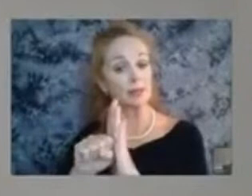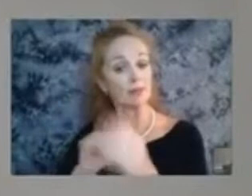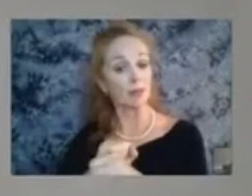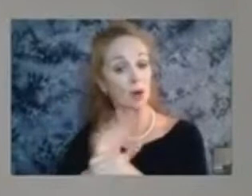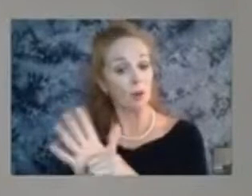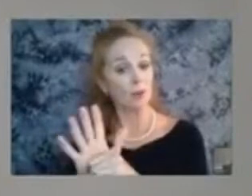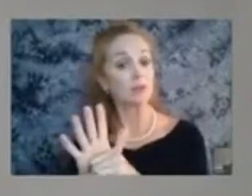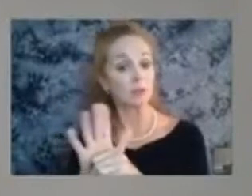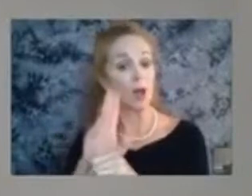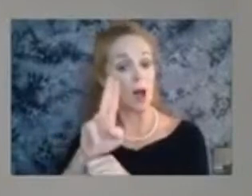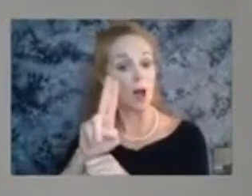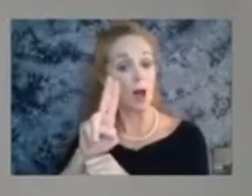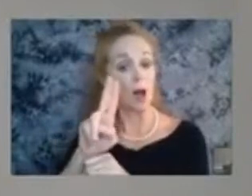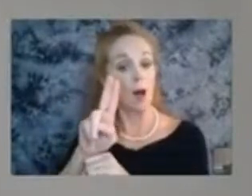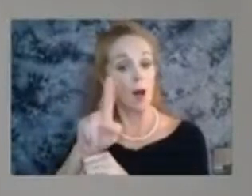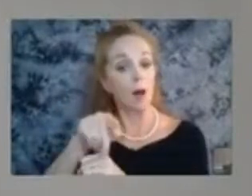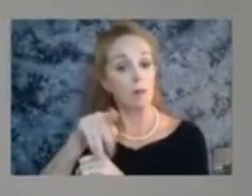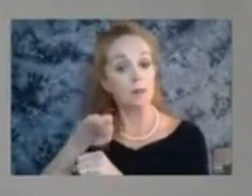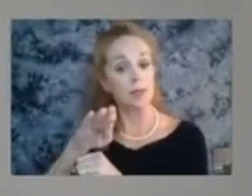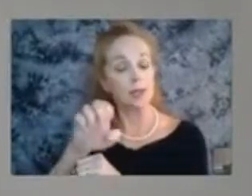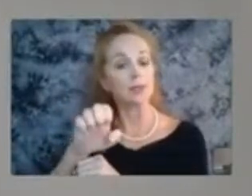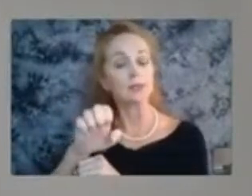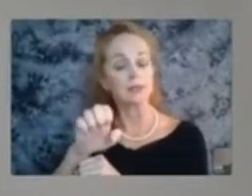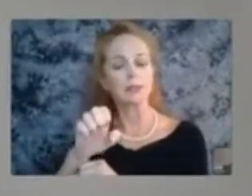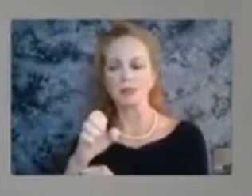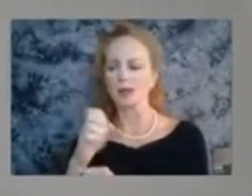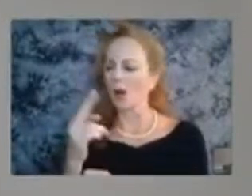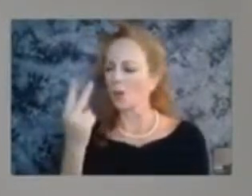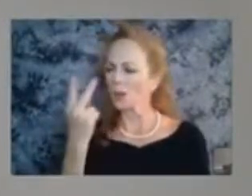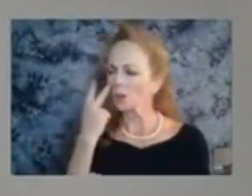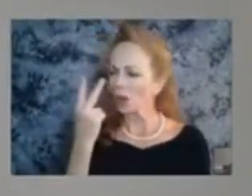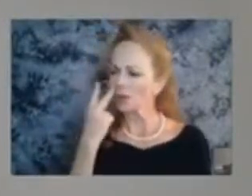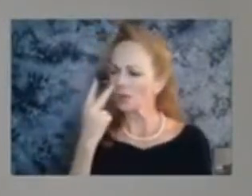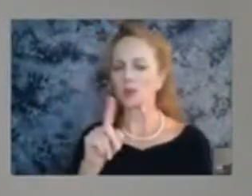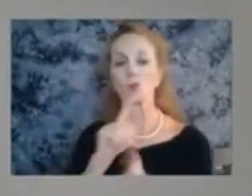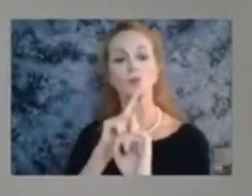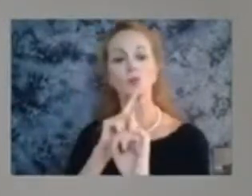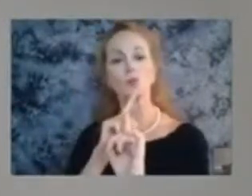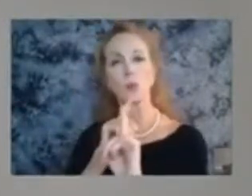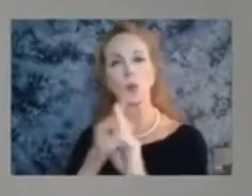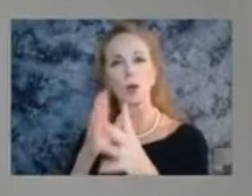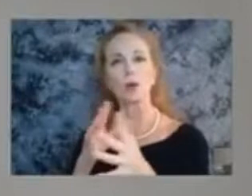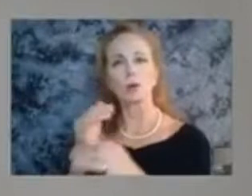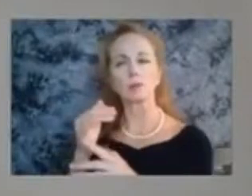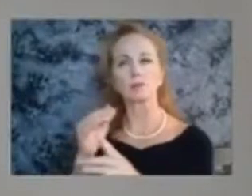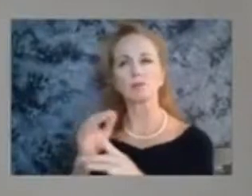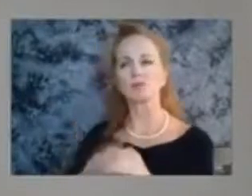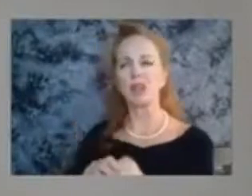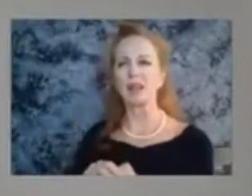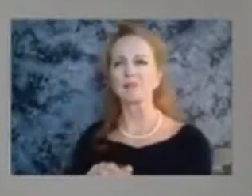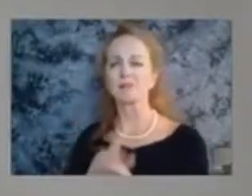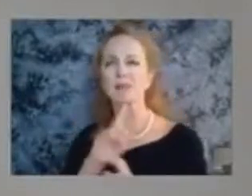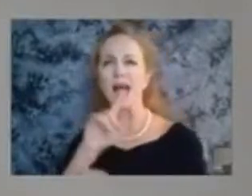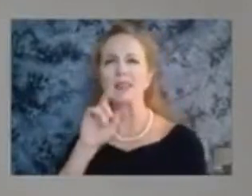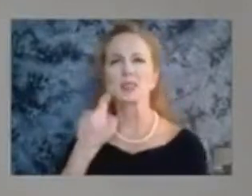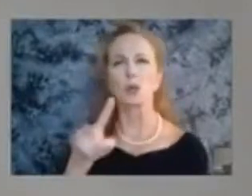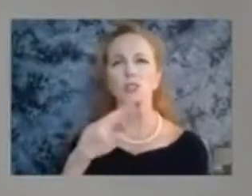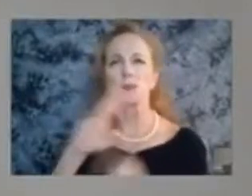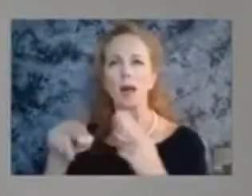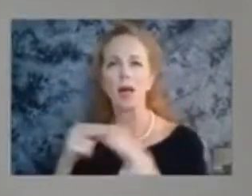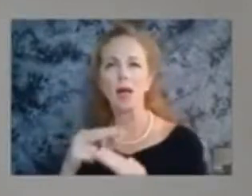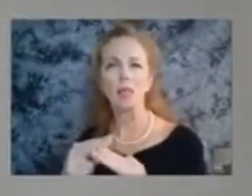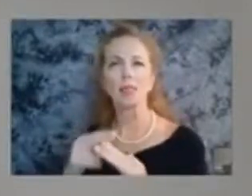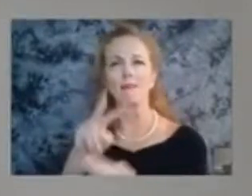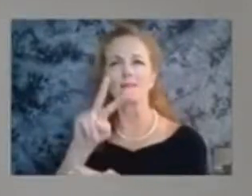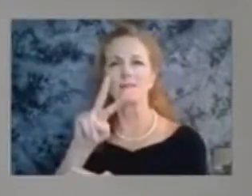to see it yesterday for some reason, and there was a reporter that called in a question to Dr. Cohen, and it was about the ventilation projects